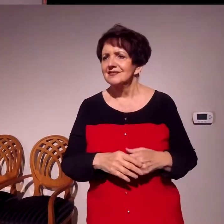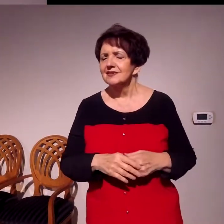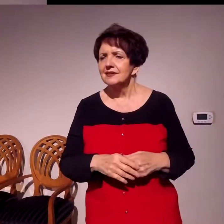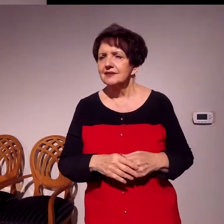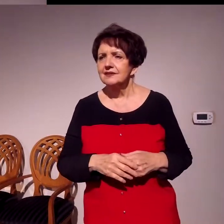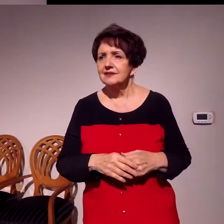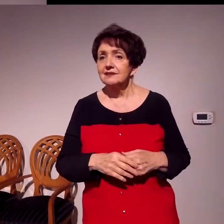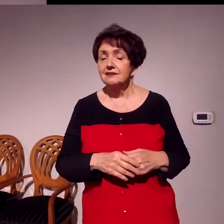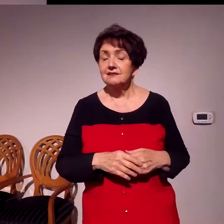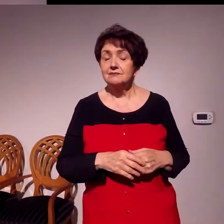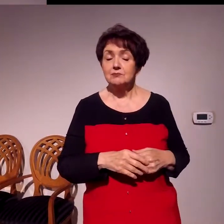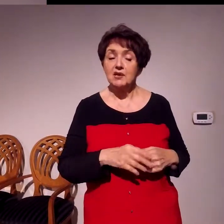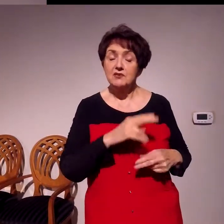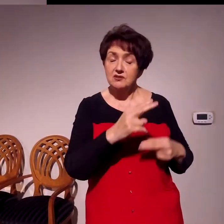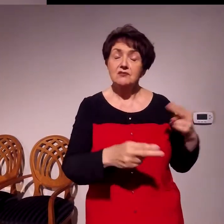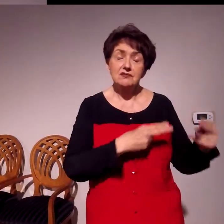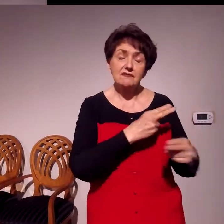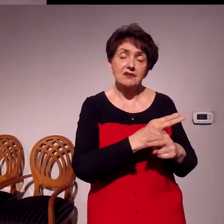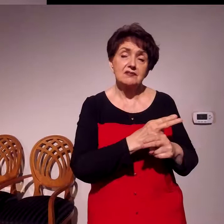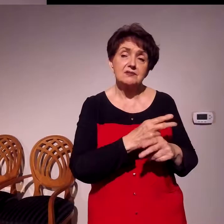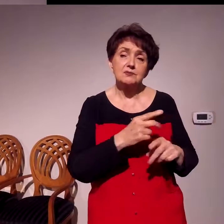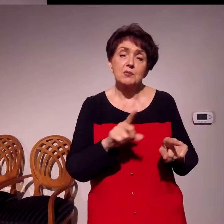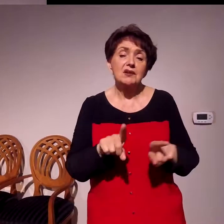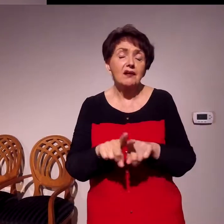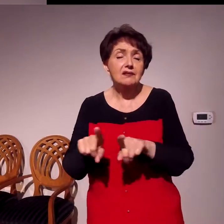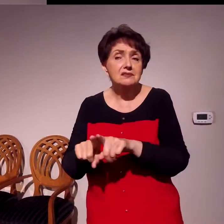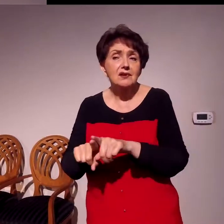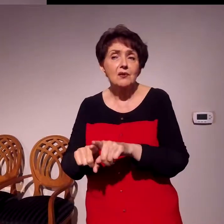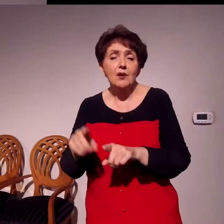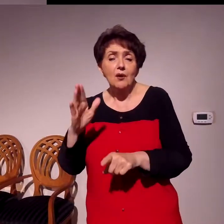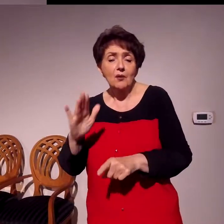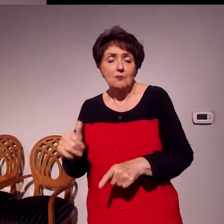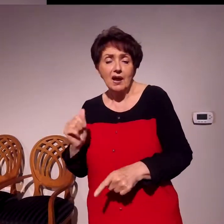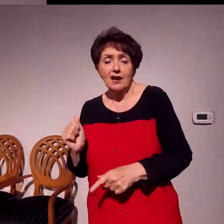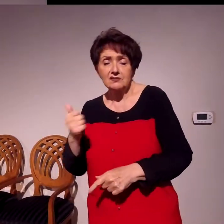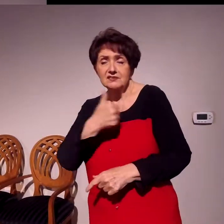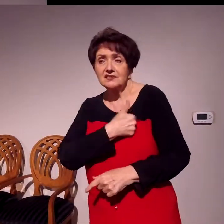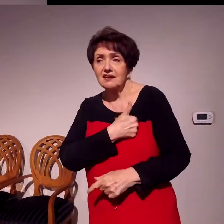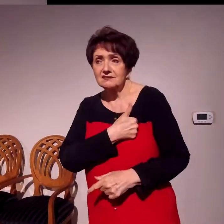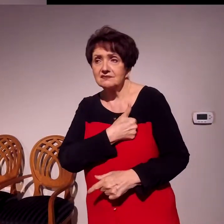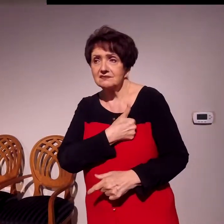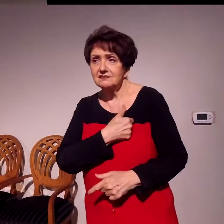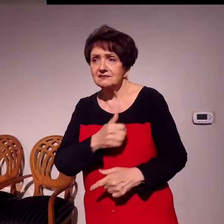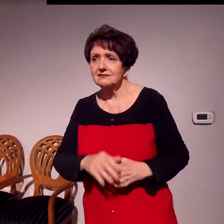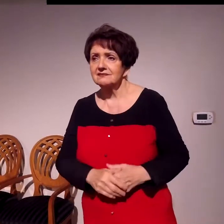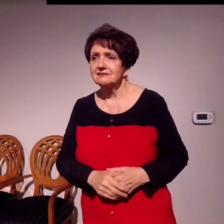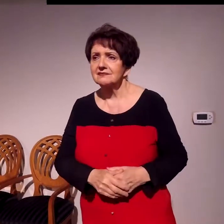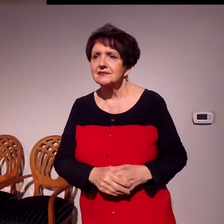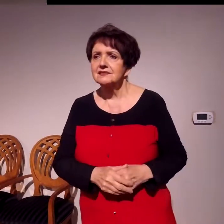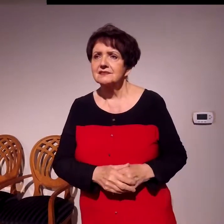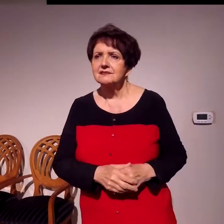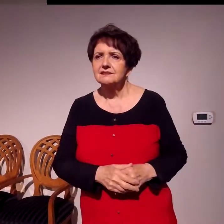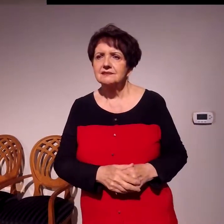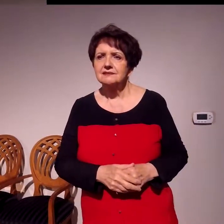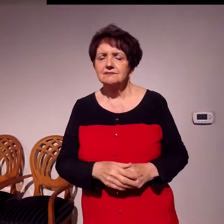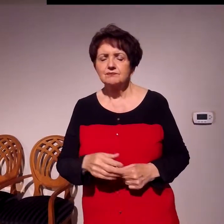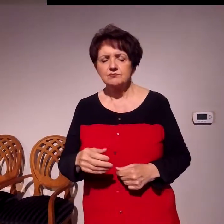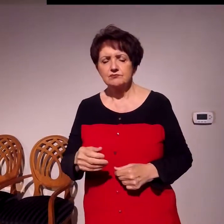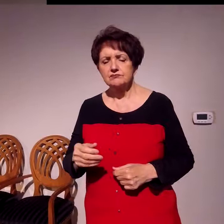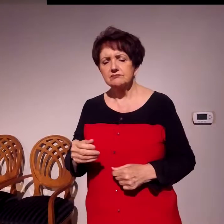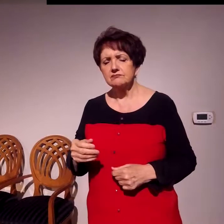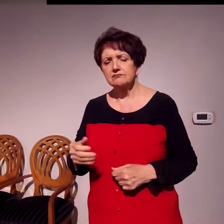the universe, but also by us, ourselves. Now, when as I was in ministerial